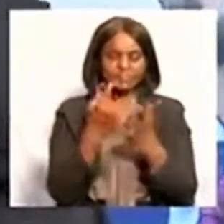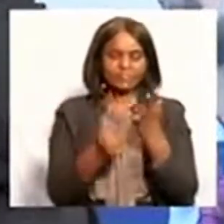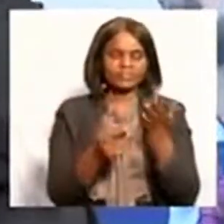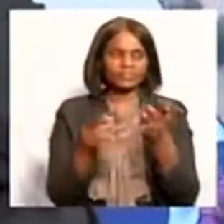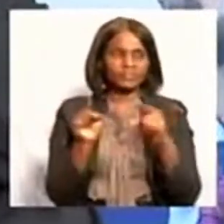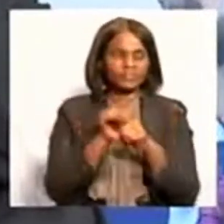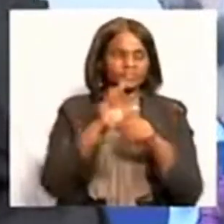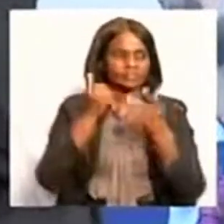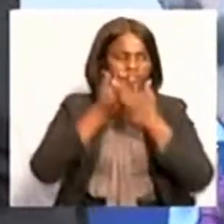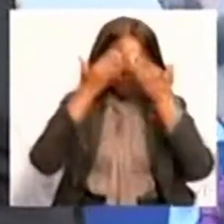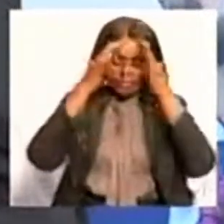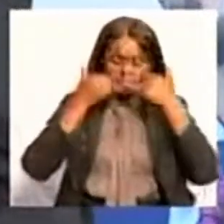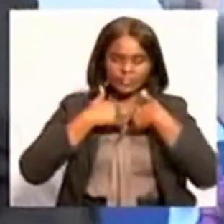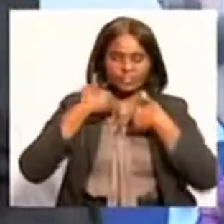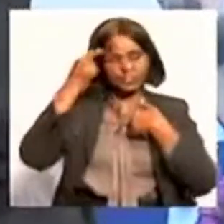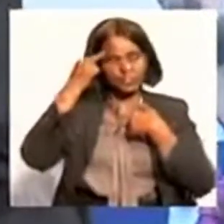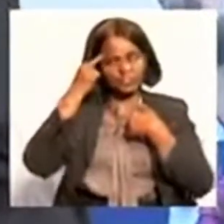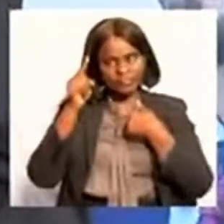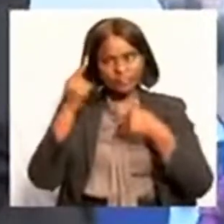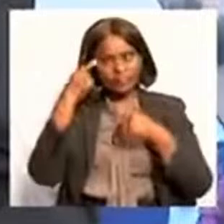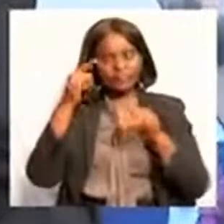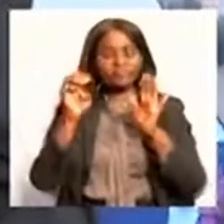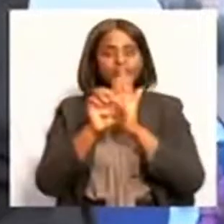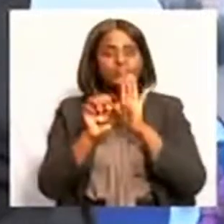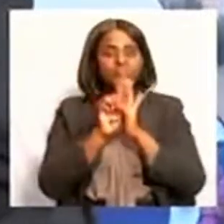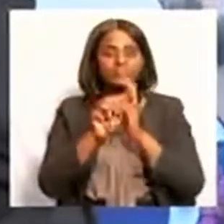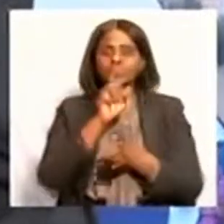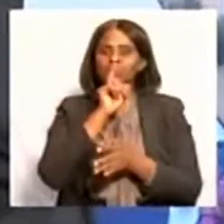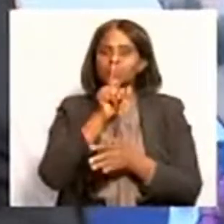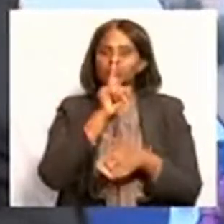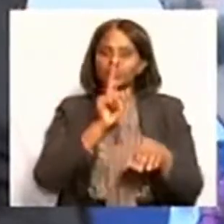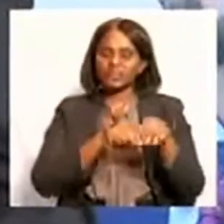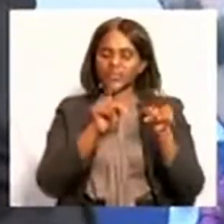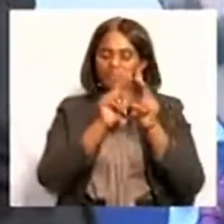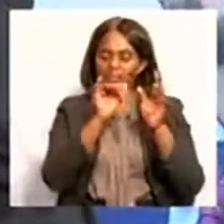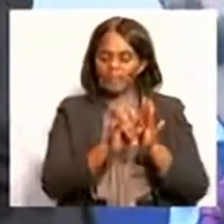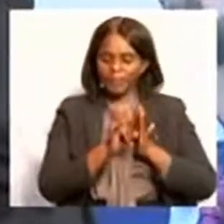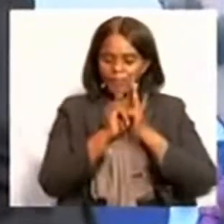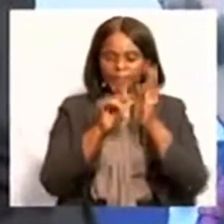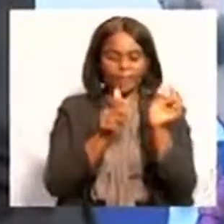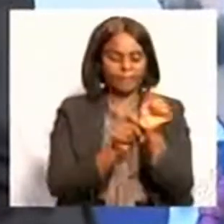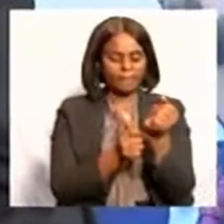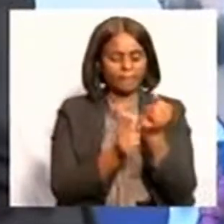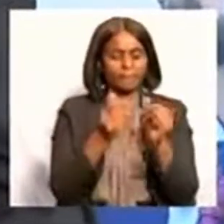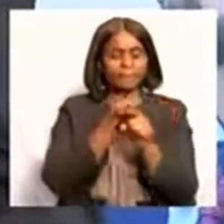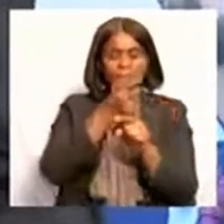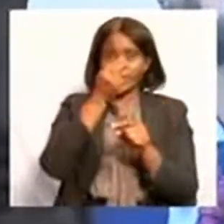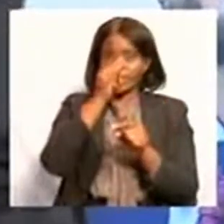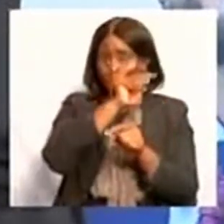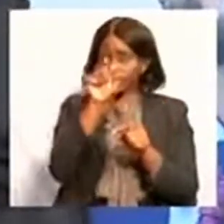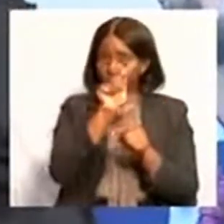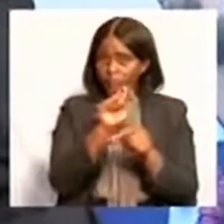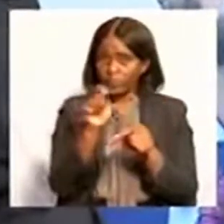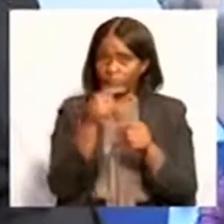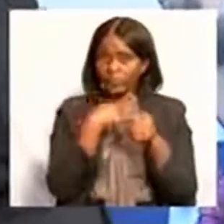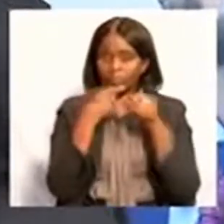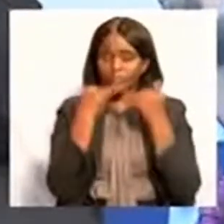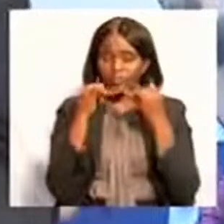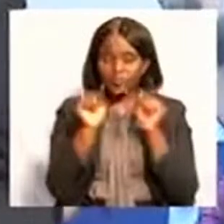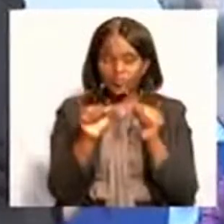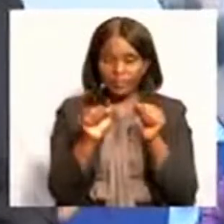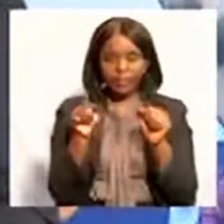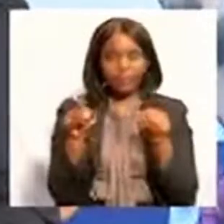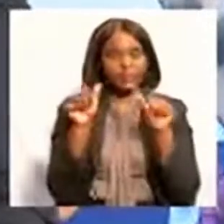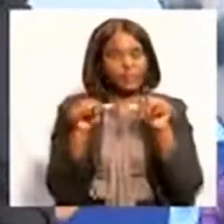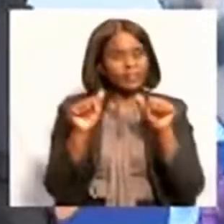You are aware that the government, for instance, under the real-time audit, are importing maize from Tanzania. I can confirm the affirmative that the